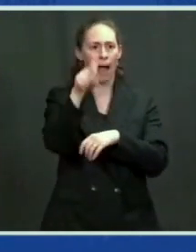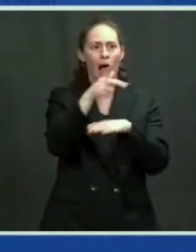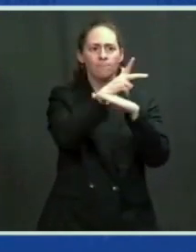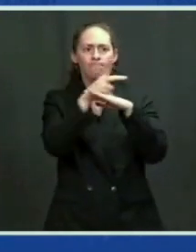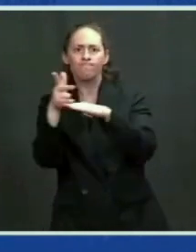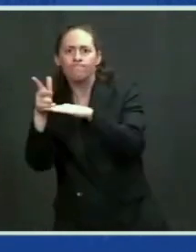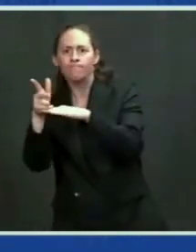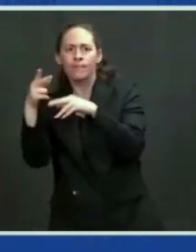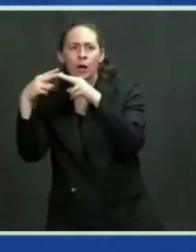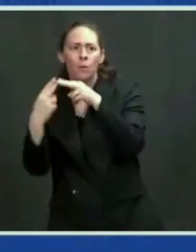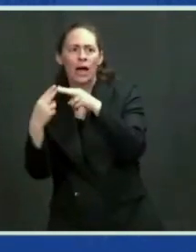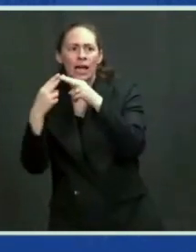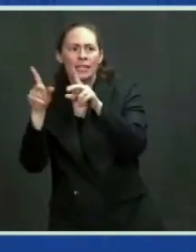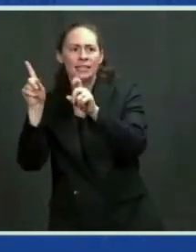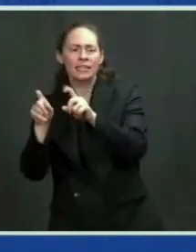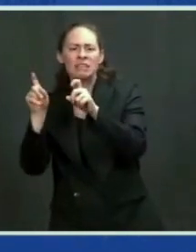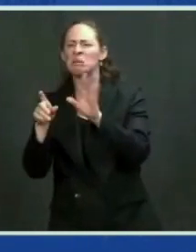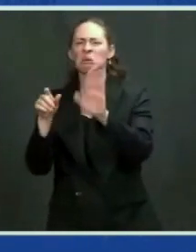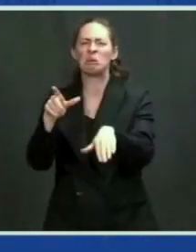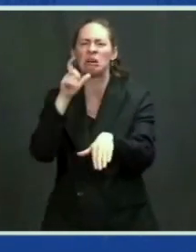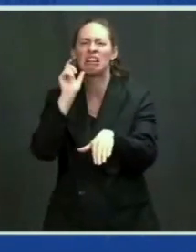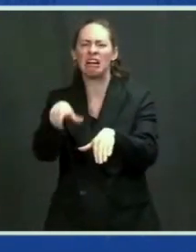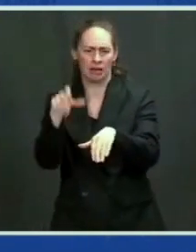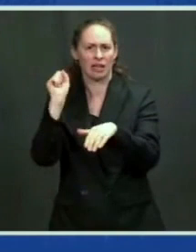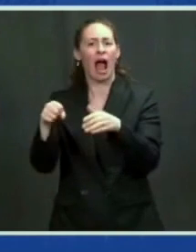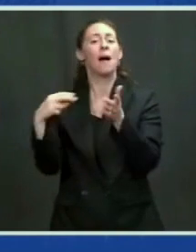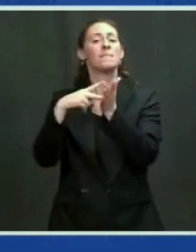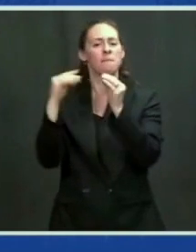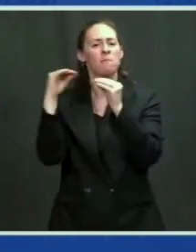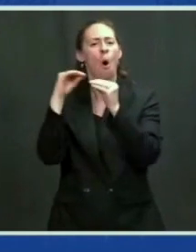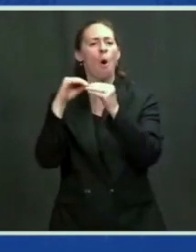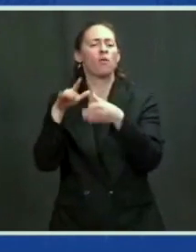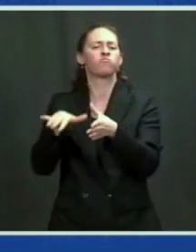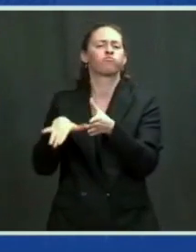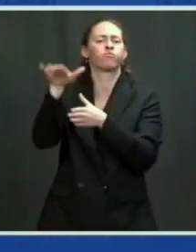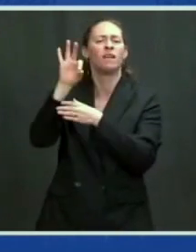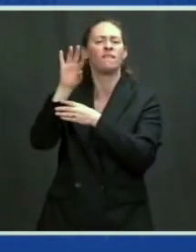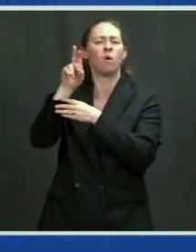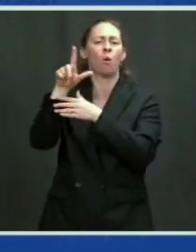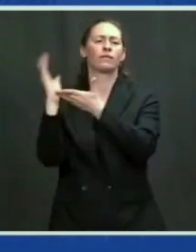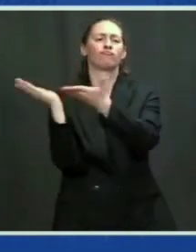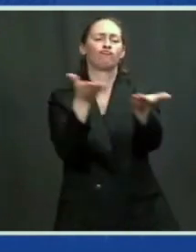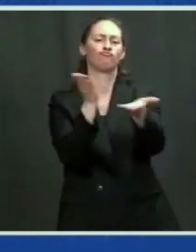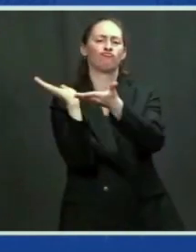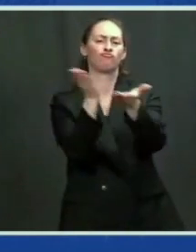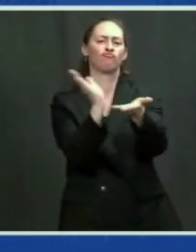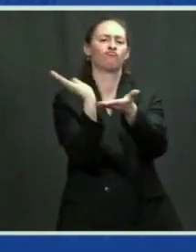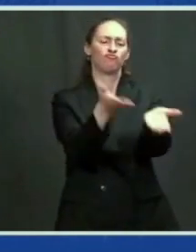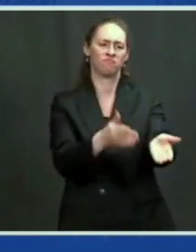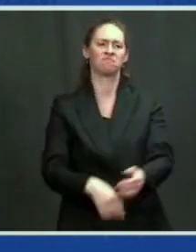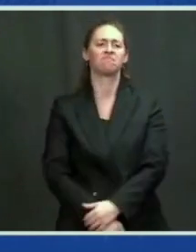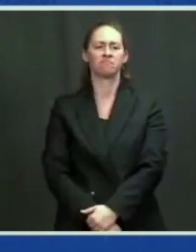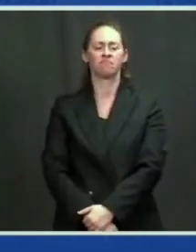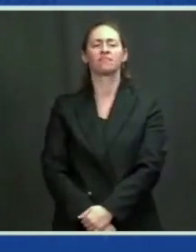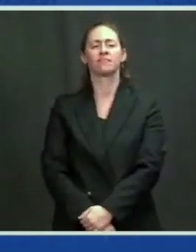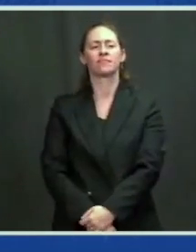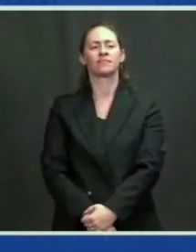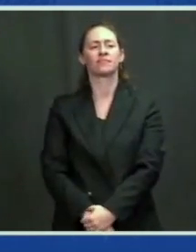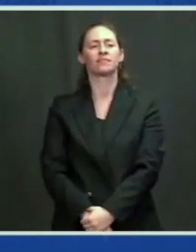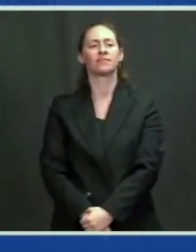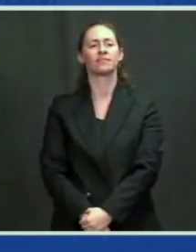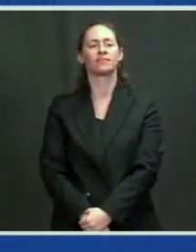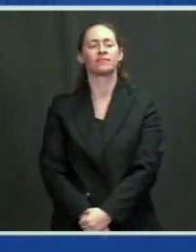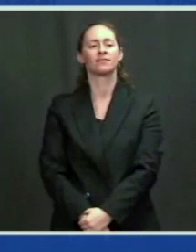regions. Third, the Environmental Protection Agency issued a targeted 20-day waiver